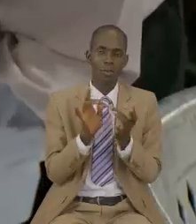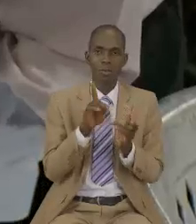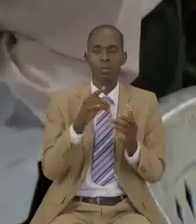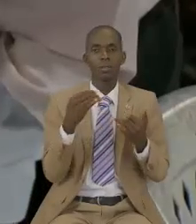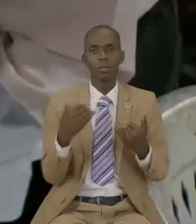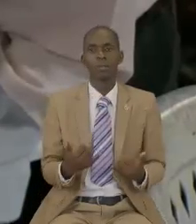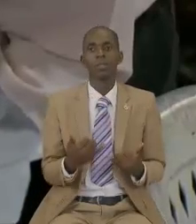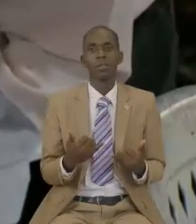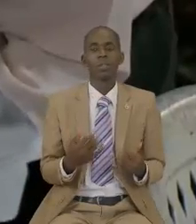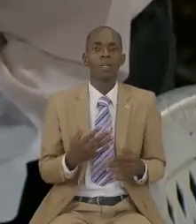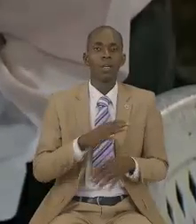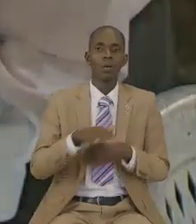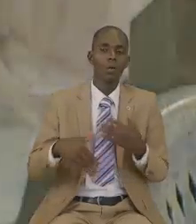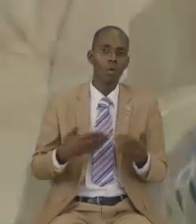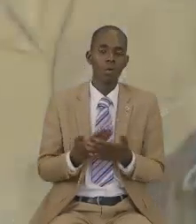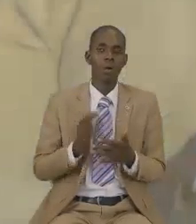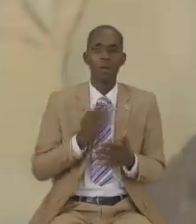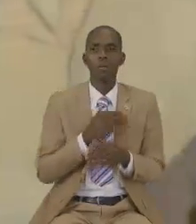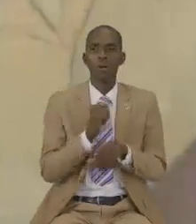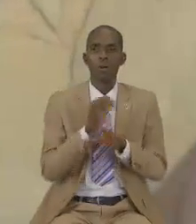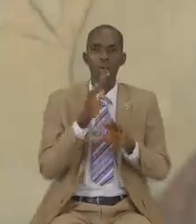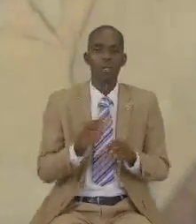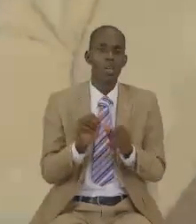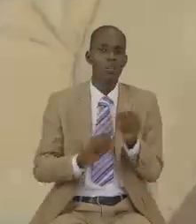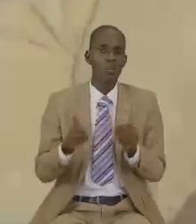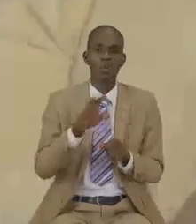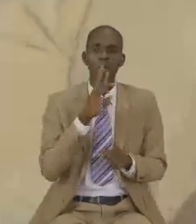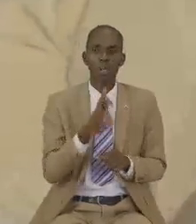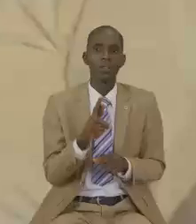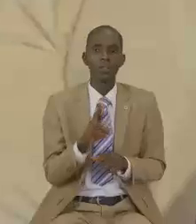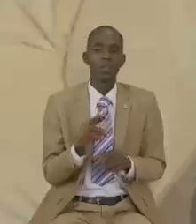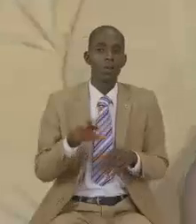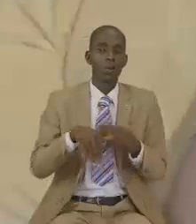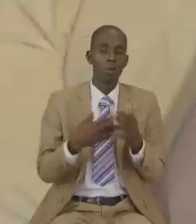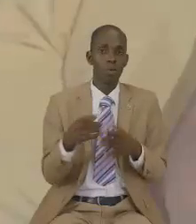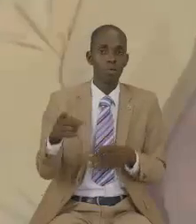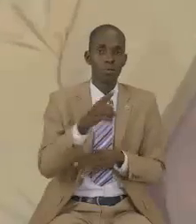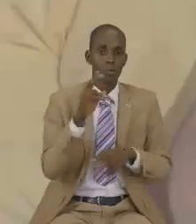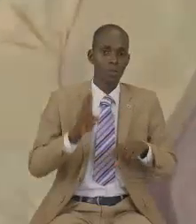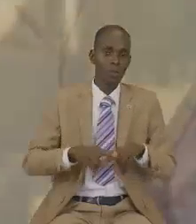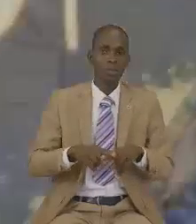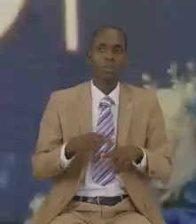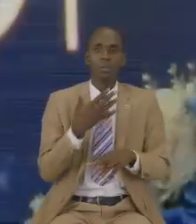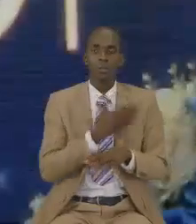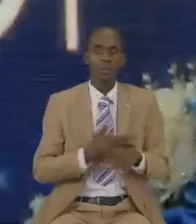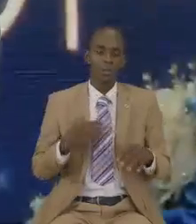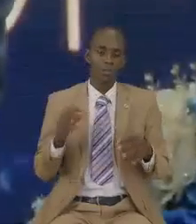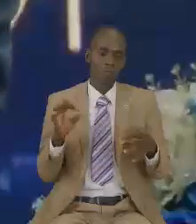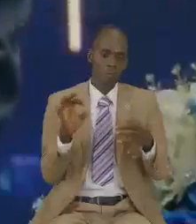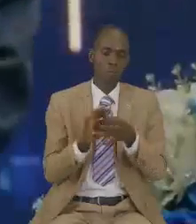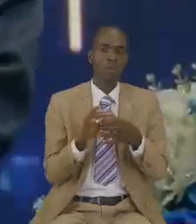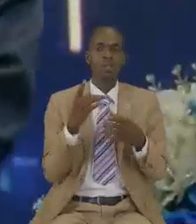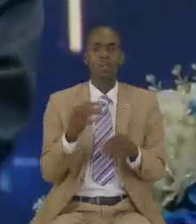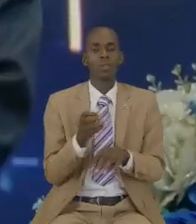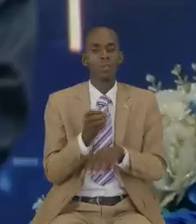please, all our workers, wherever you are, those of you sitting down, please join the counseling.